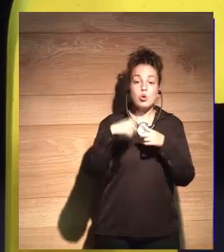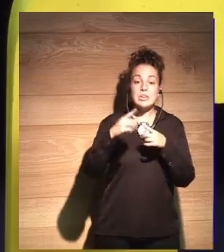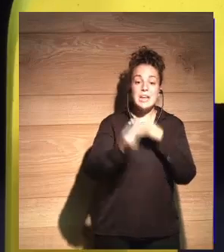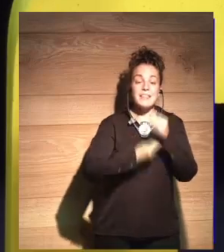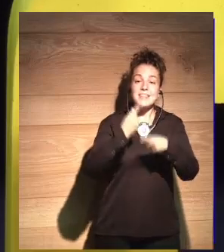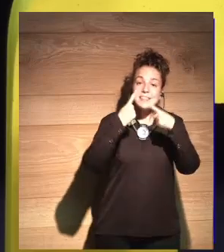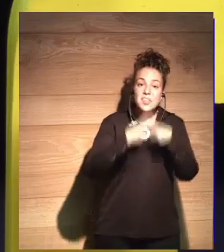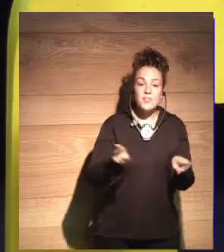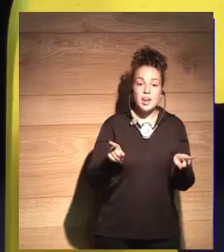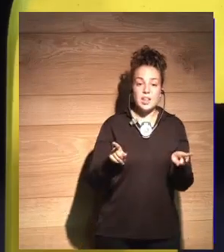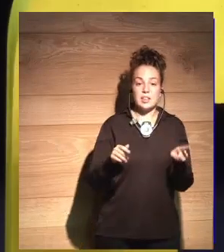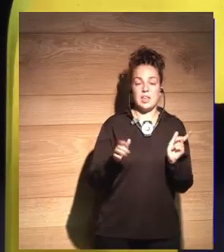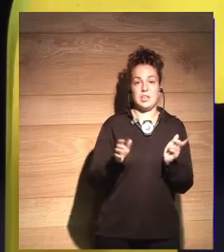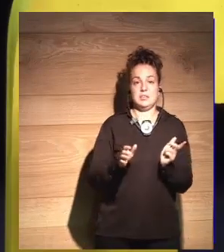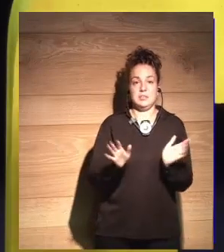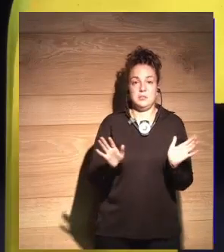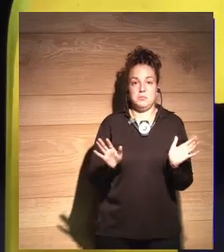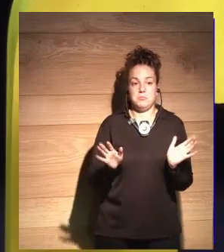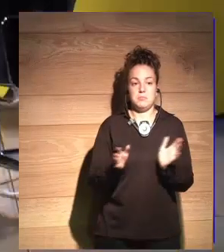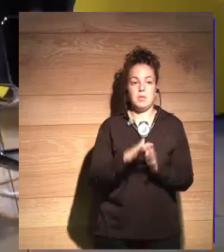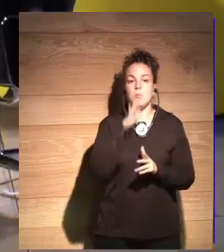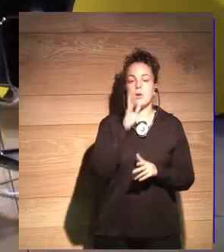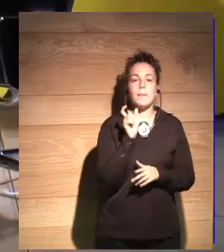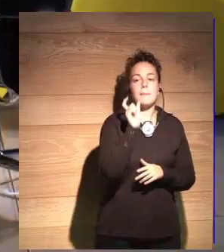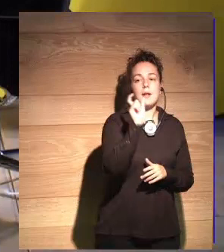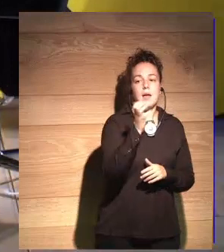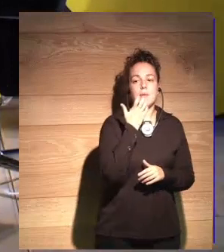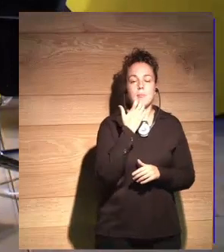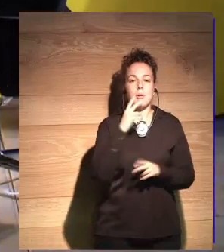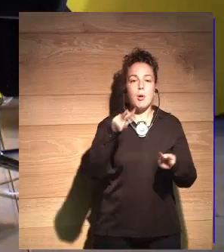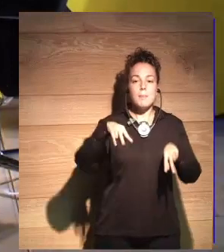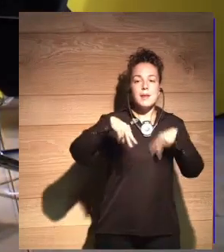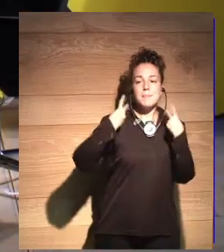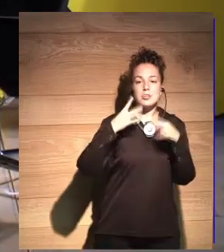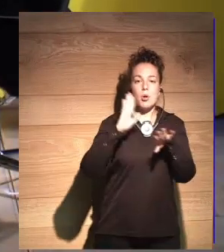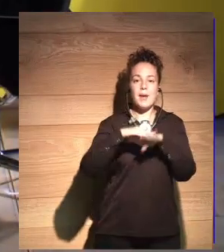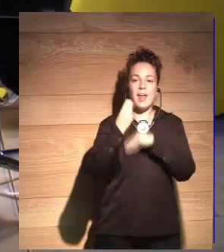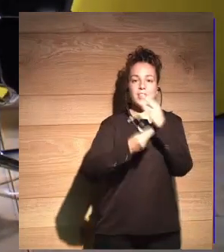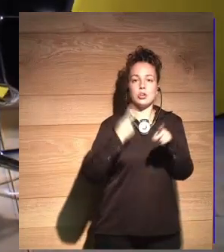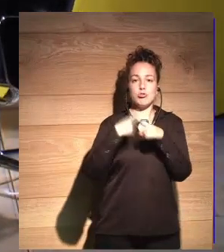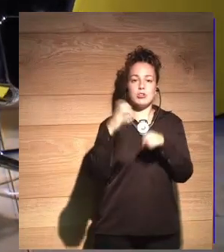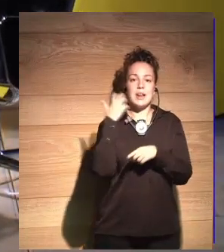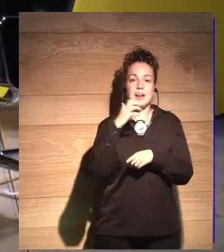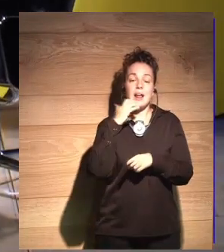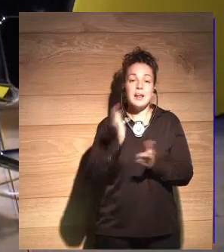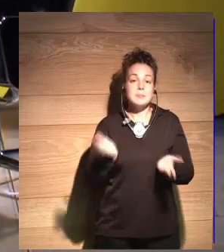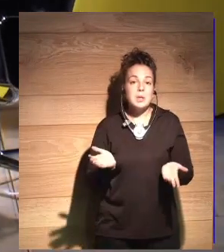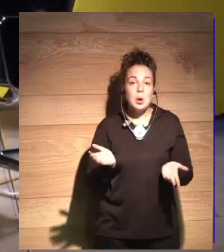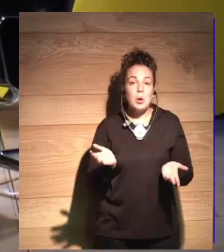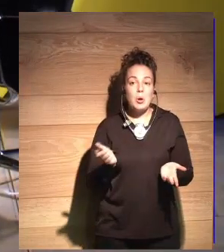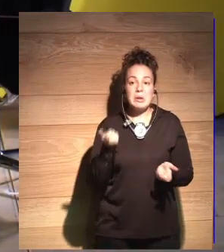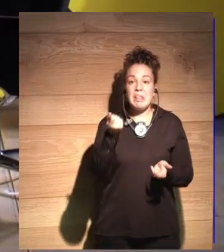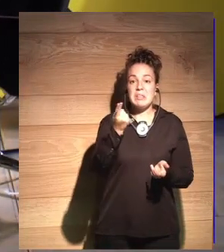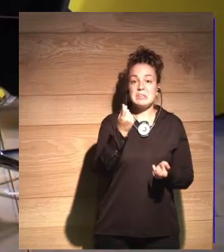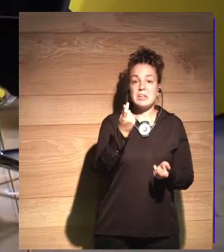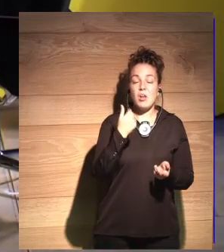word for it, now there's a license to do something a little bit weirder, and then it doesn't have to be finished or perfect, and